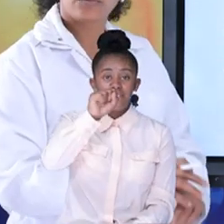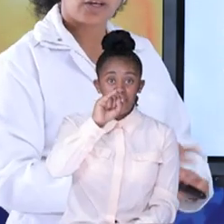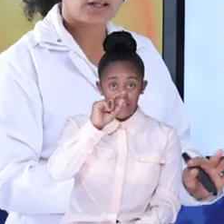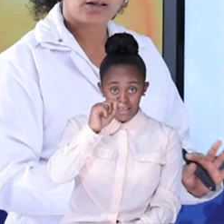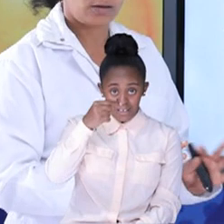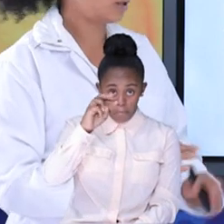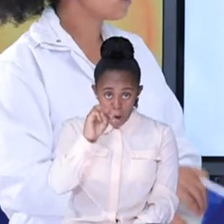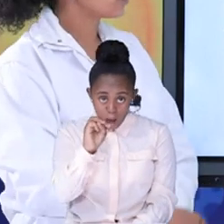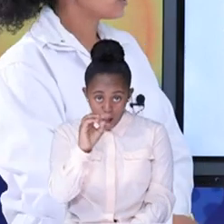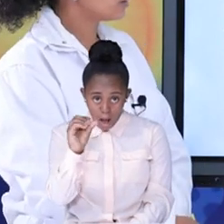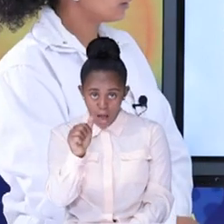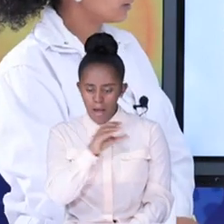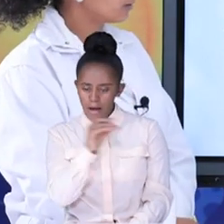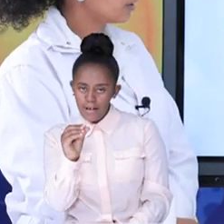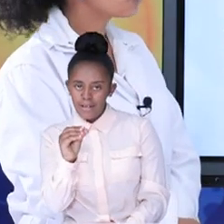is very